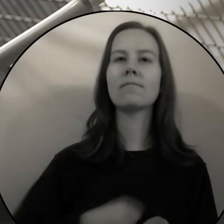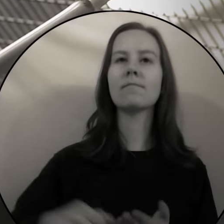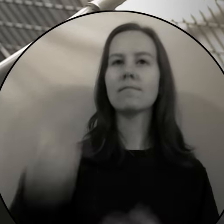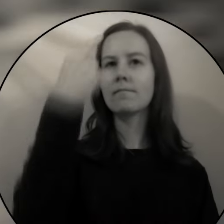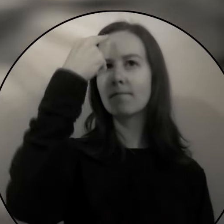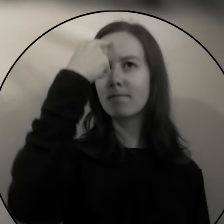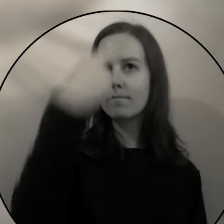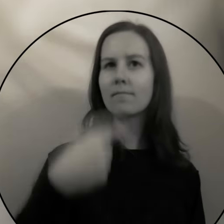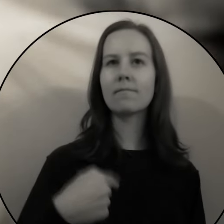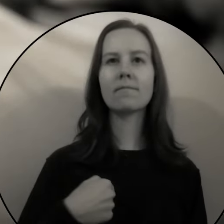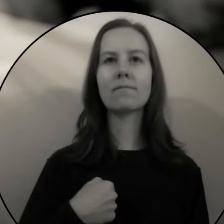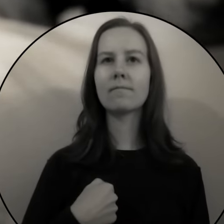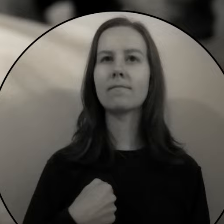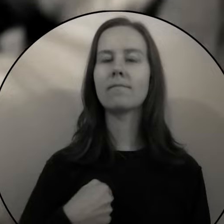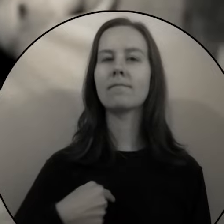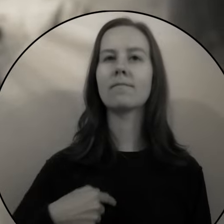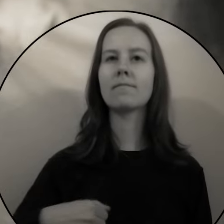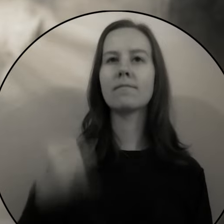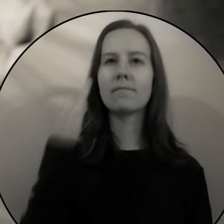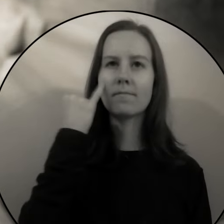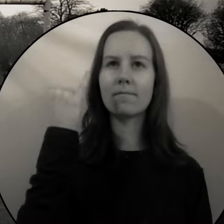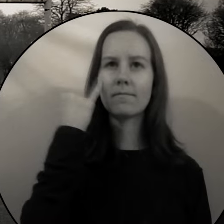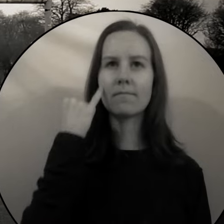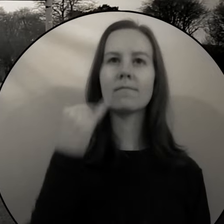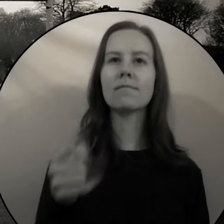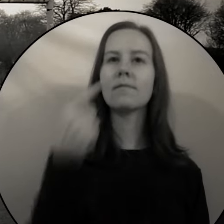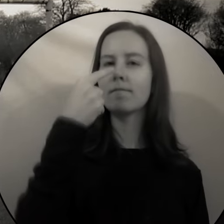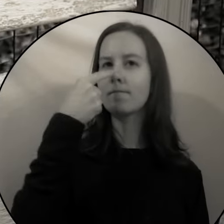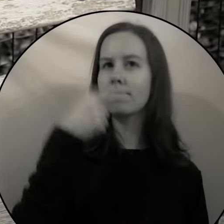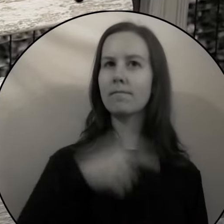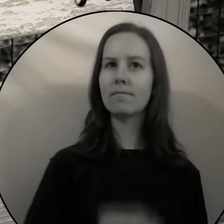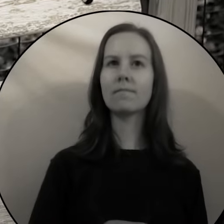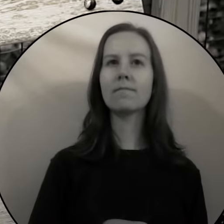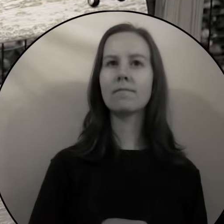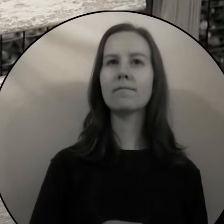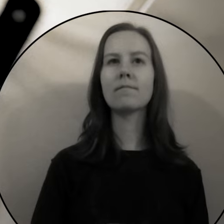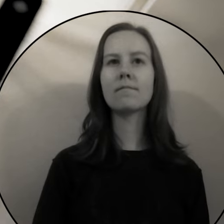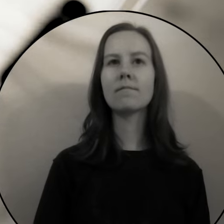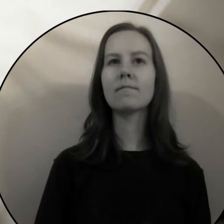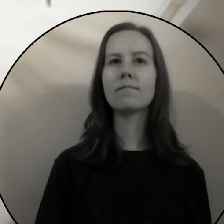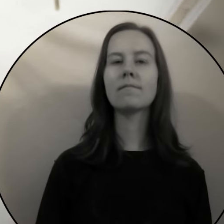save for me if you don't